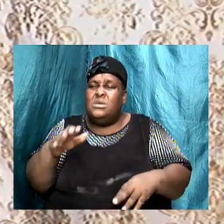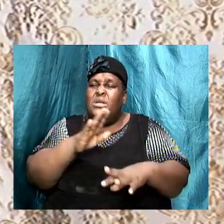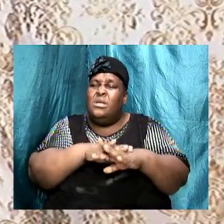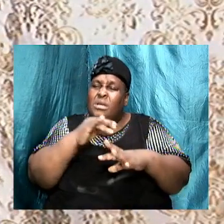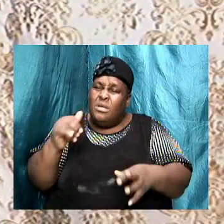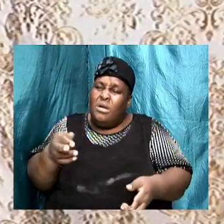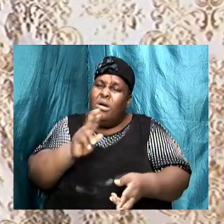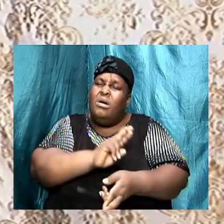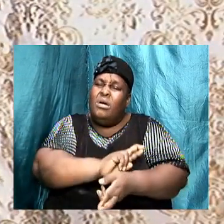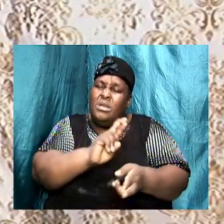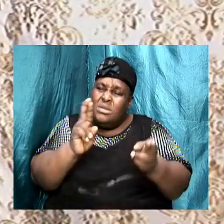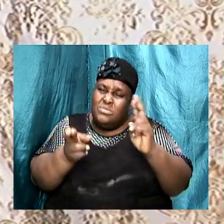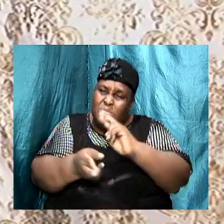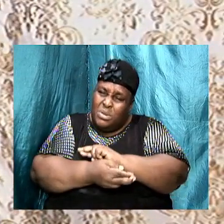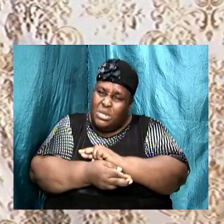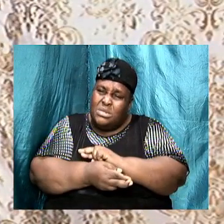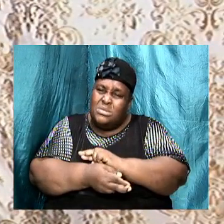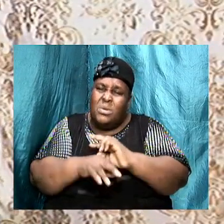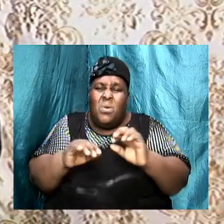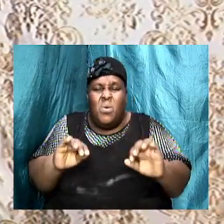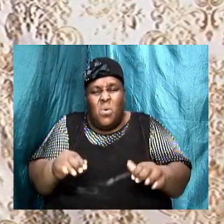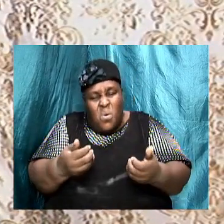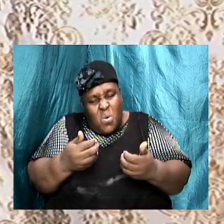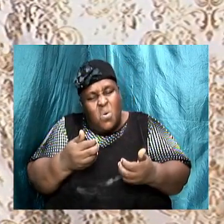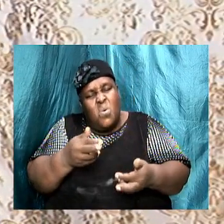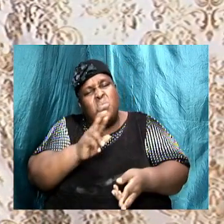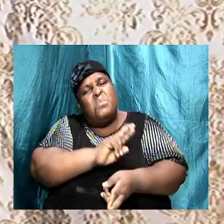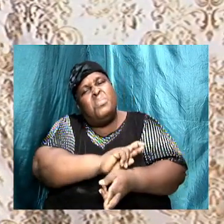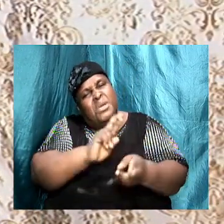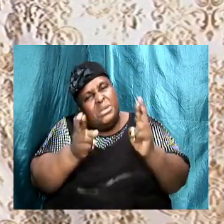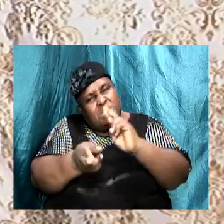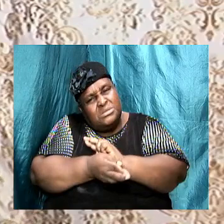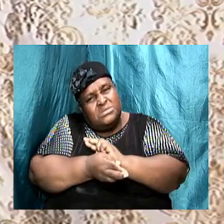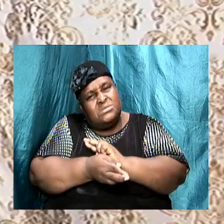will they repent? Remember now we said earlier on, how will they